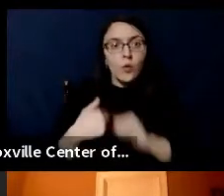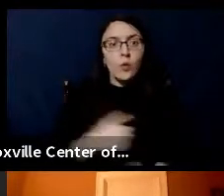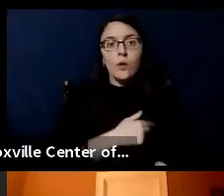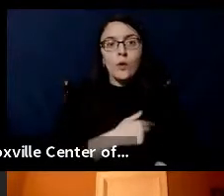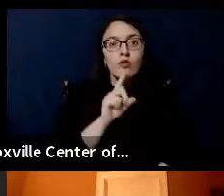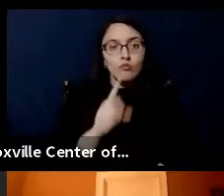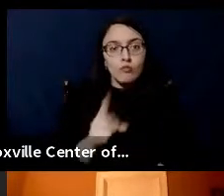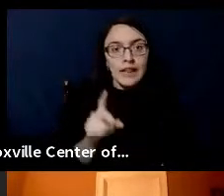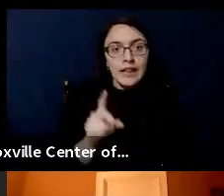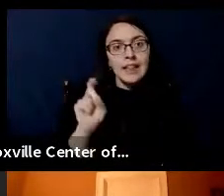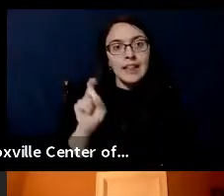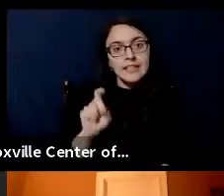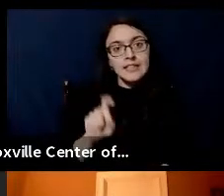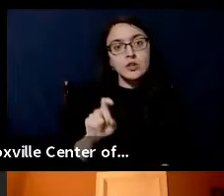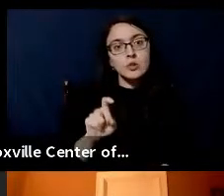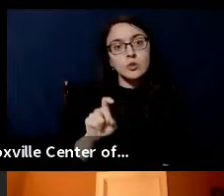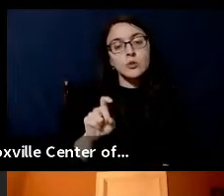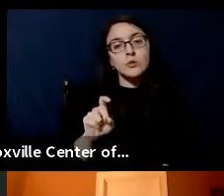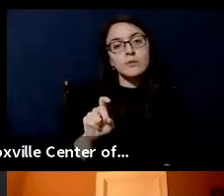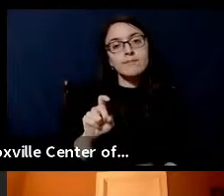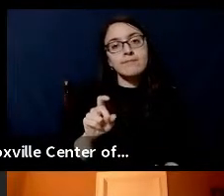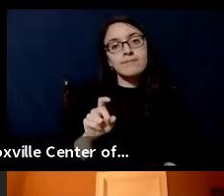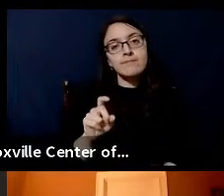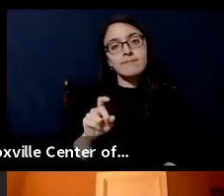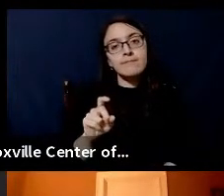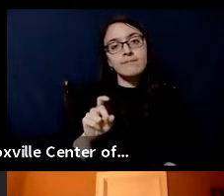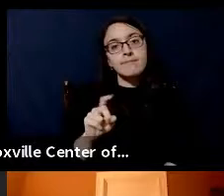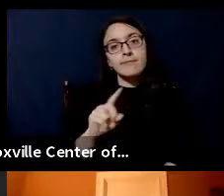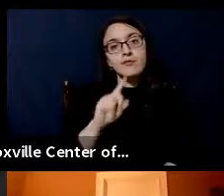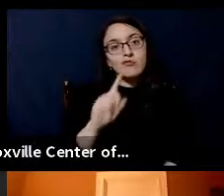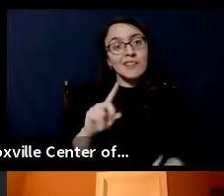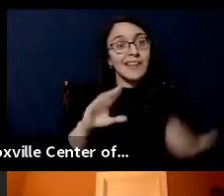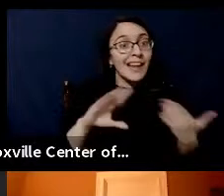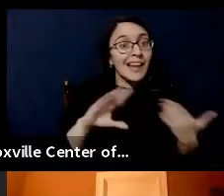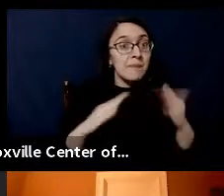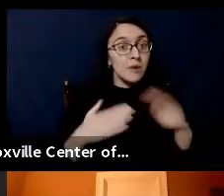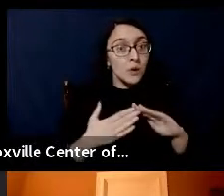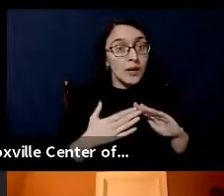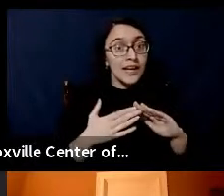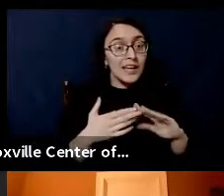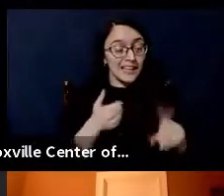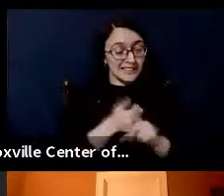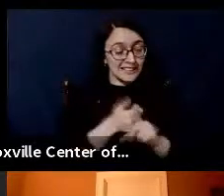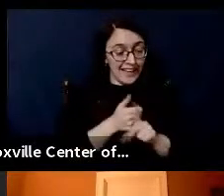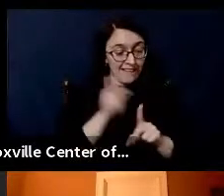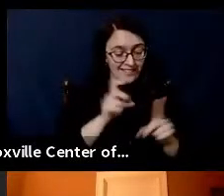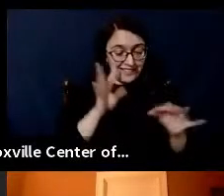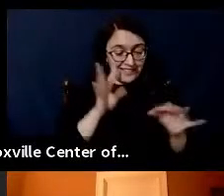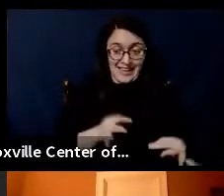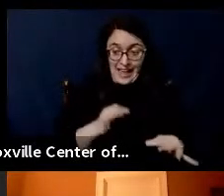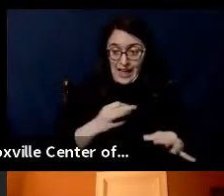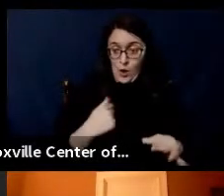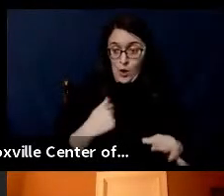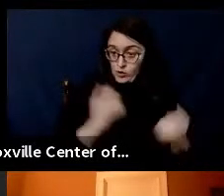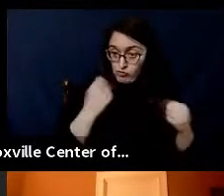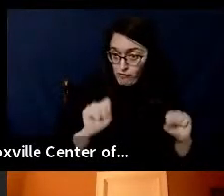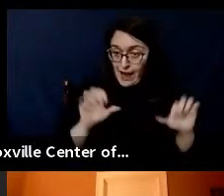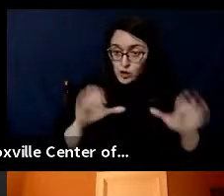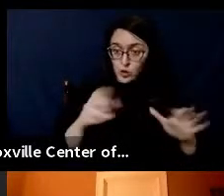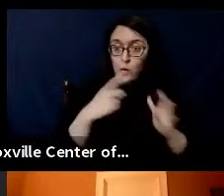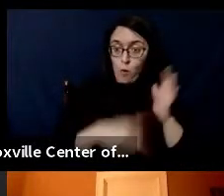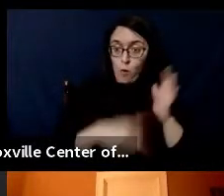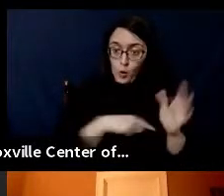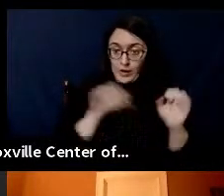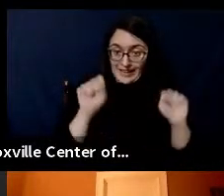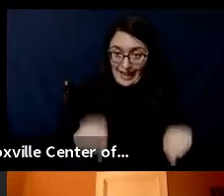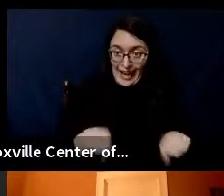we have to decide as a community, are we going to do what we can to get through this? And the next week or